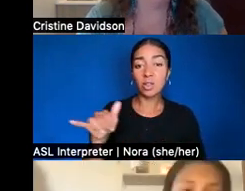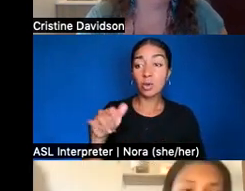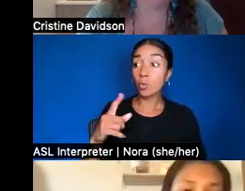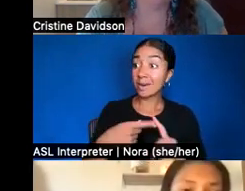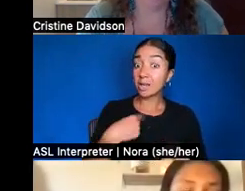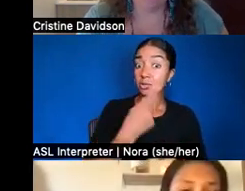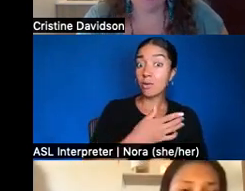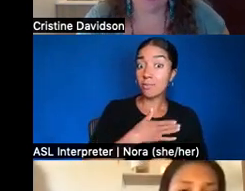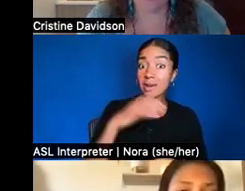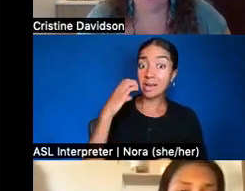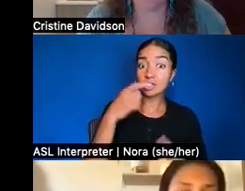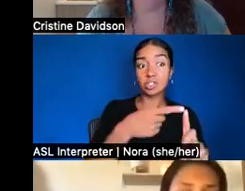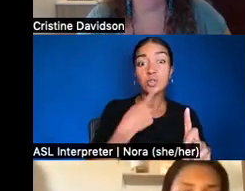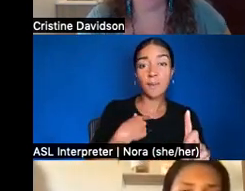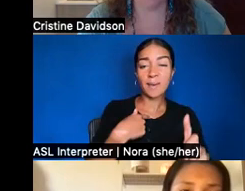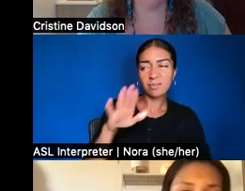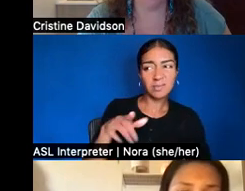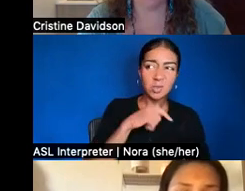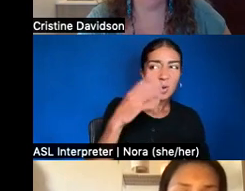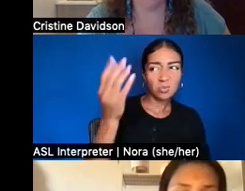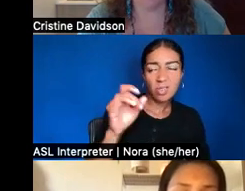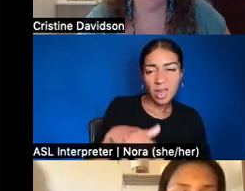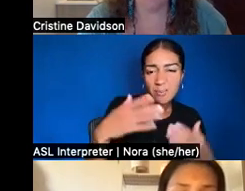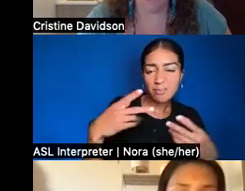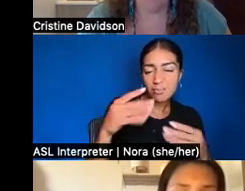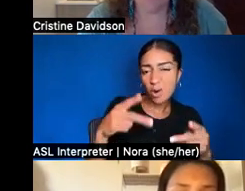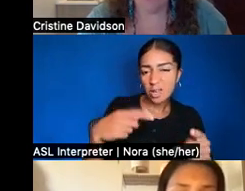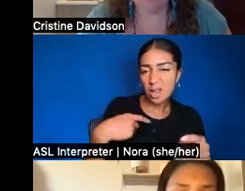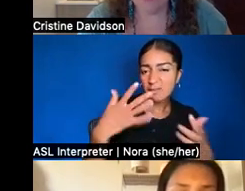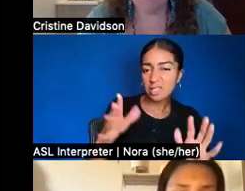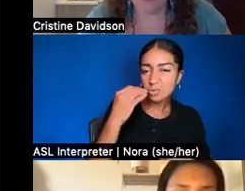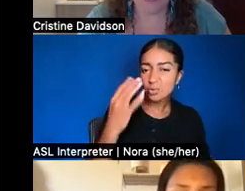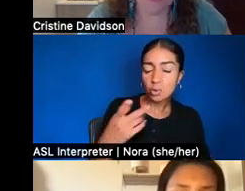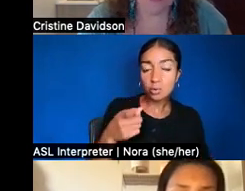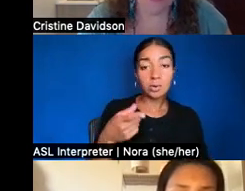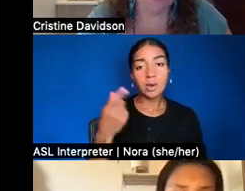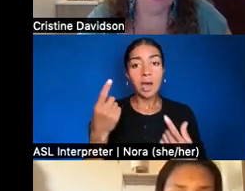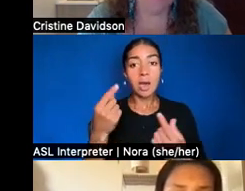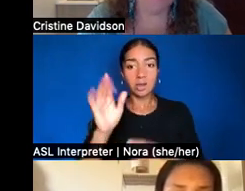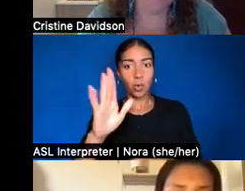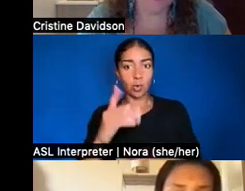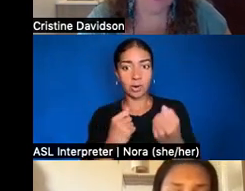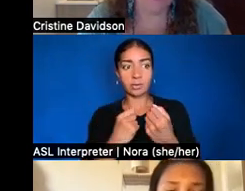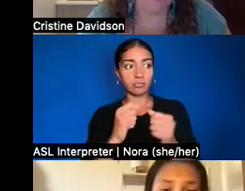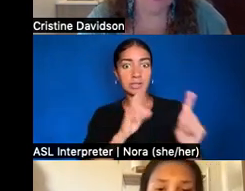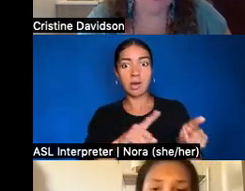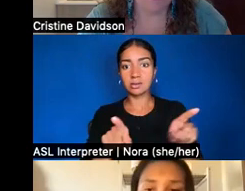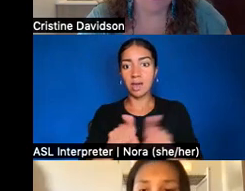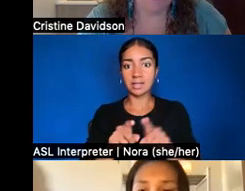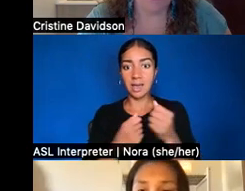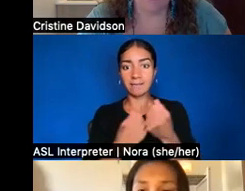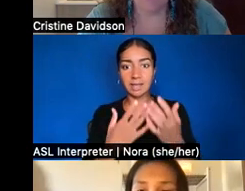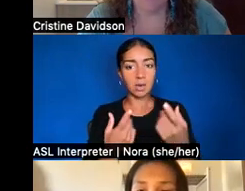party. What can you say to this person who says, you probably won't believe me either?